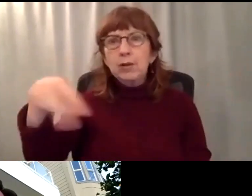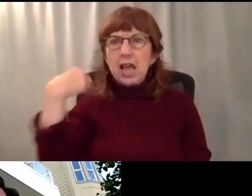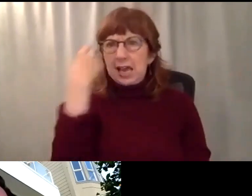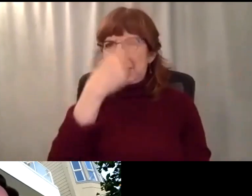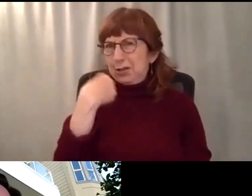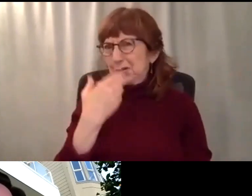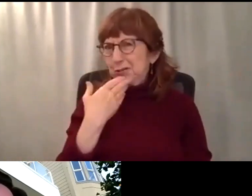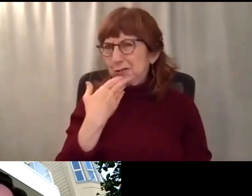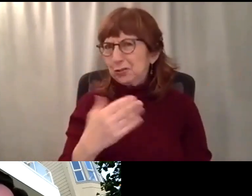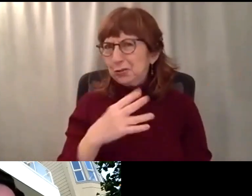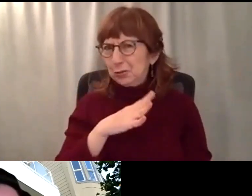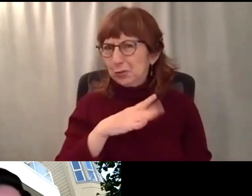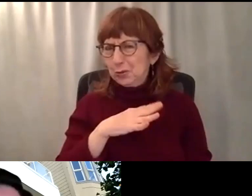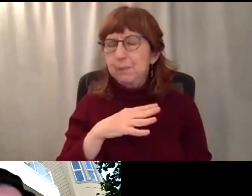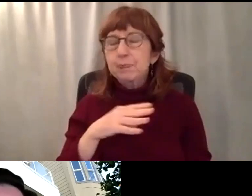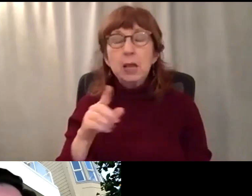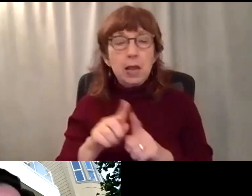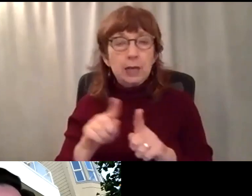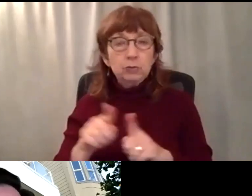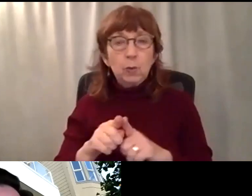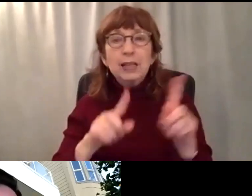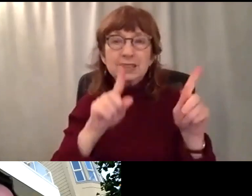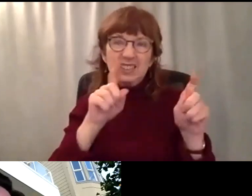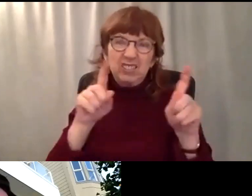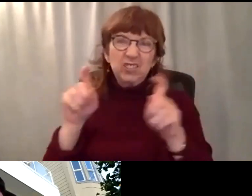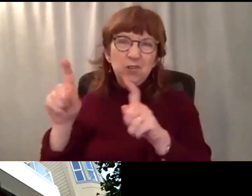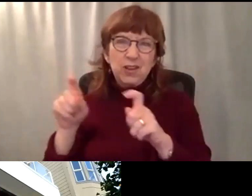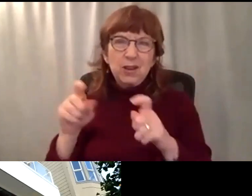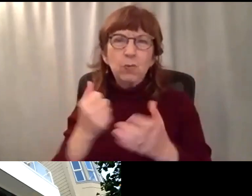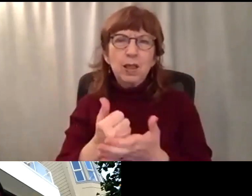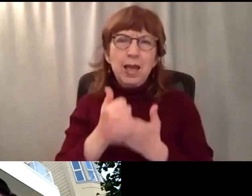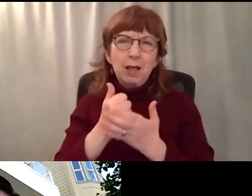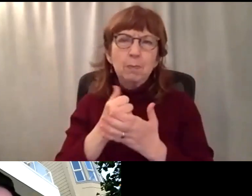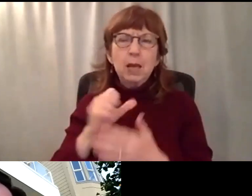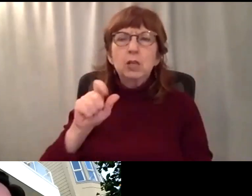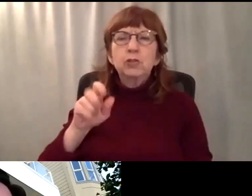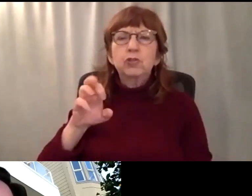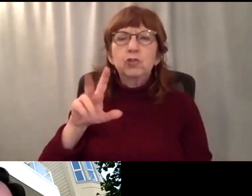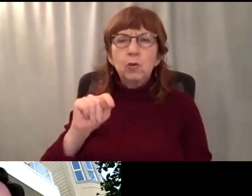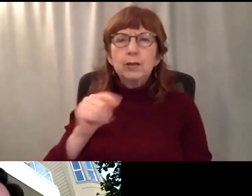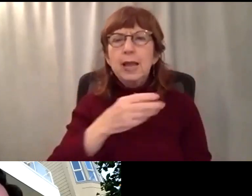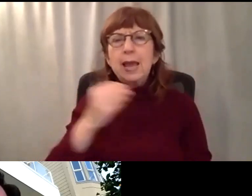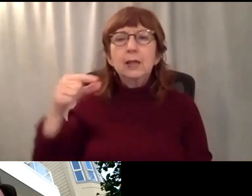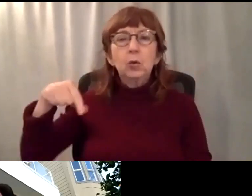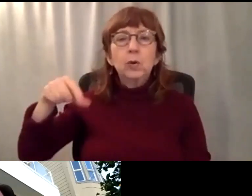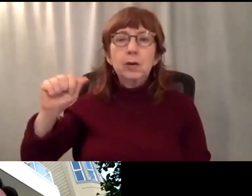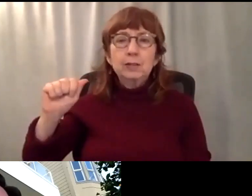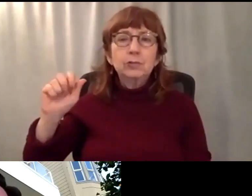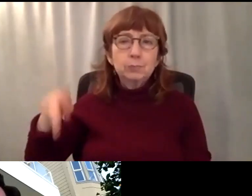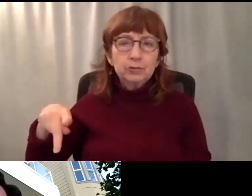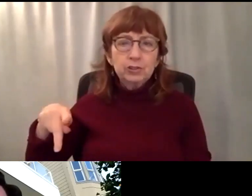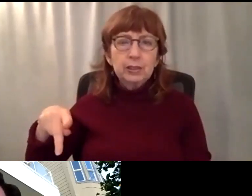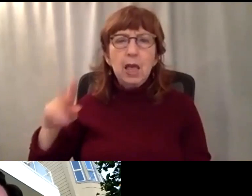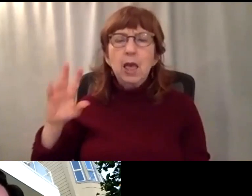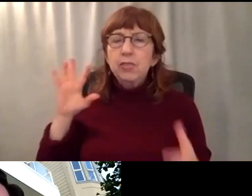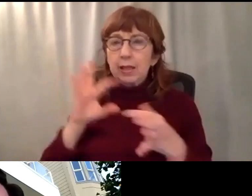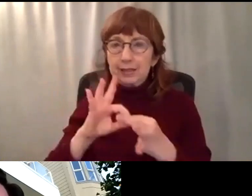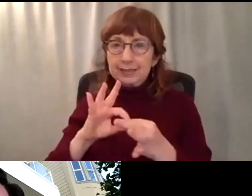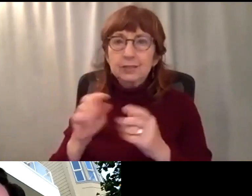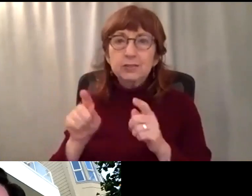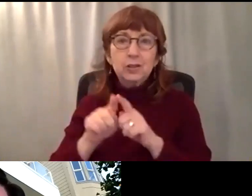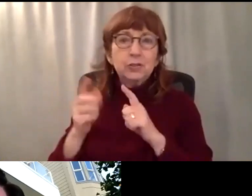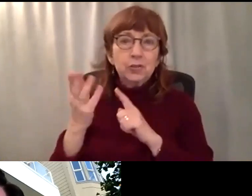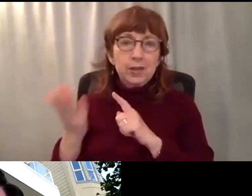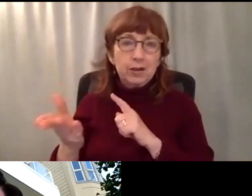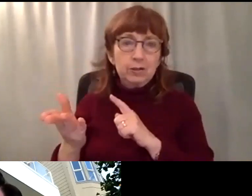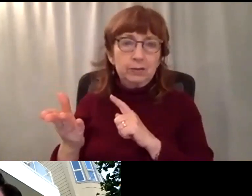cool, as well as the survey that is gonna help Strut and Queer Ancestors Project. The link is also there. I'm